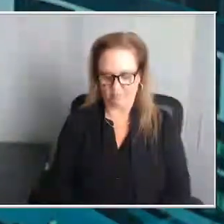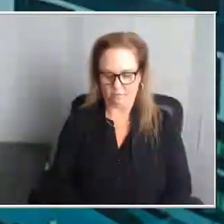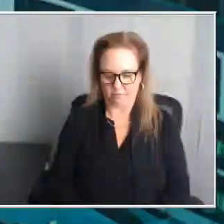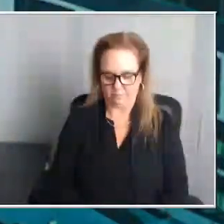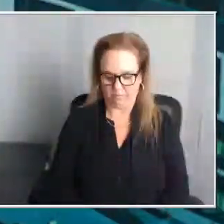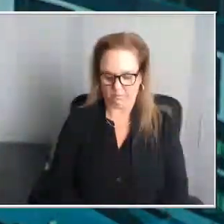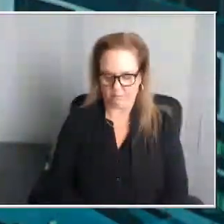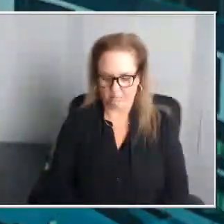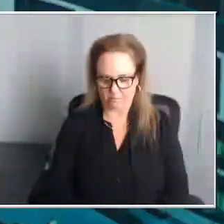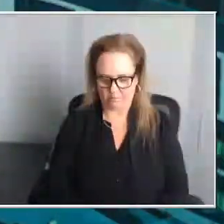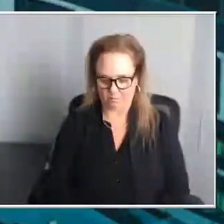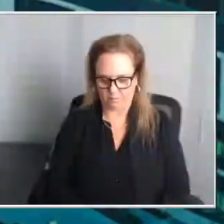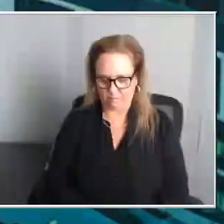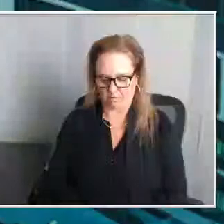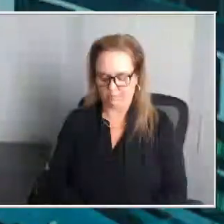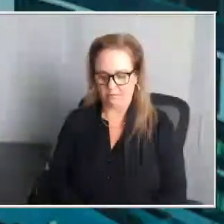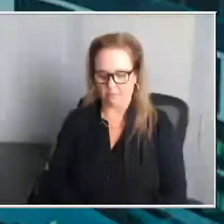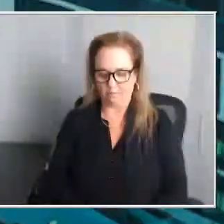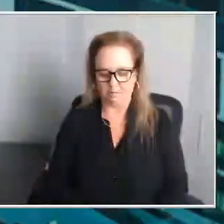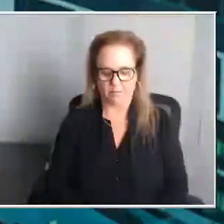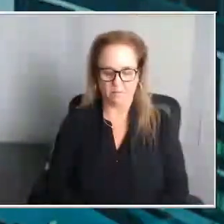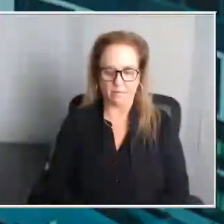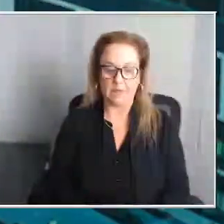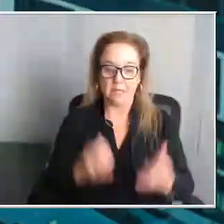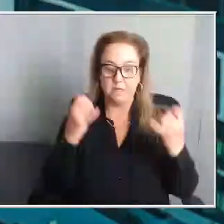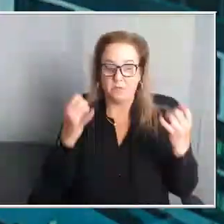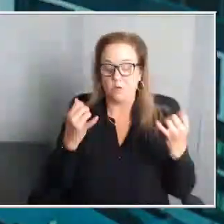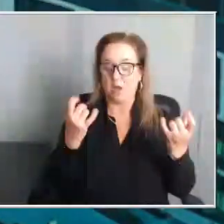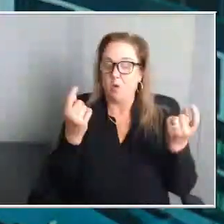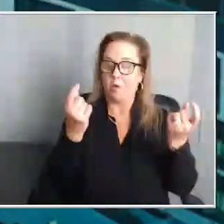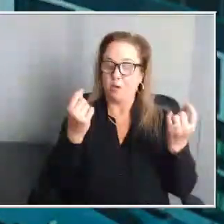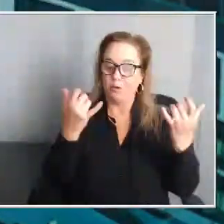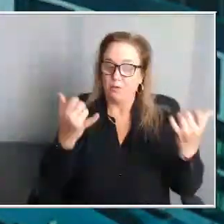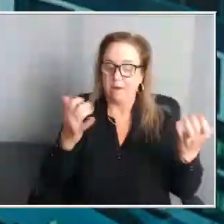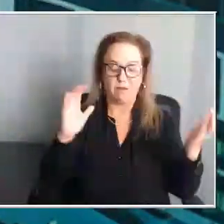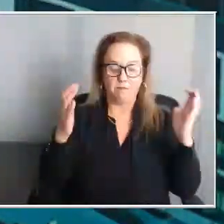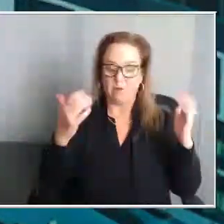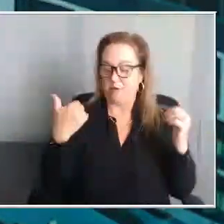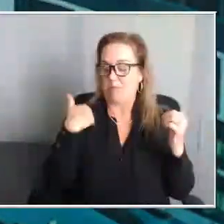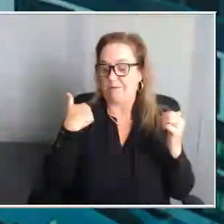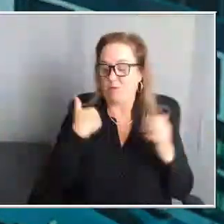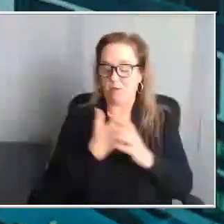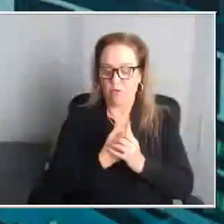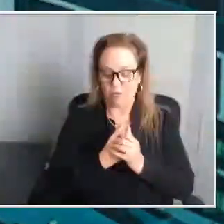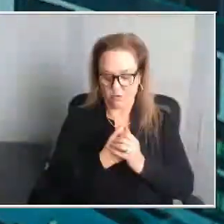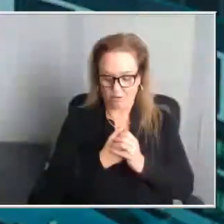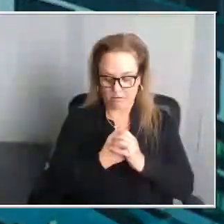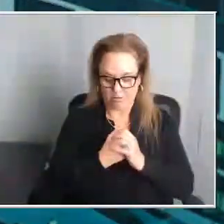that you couldn't do before? I